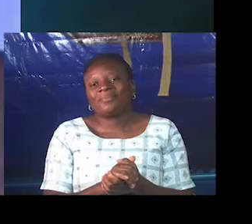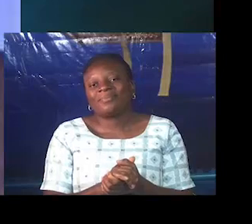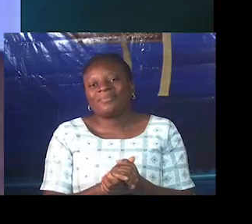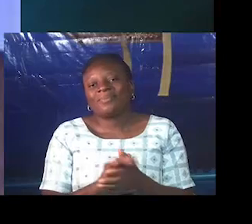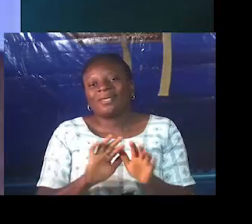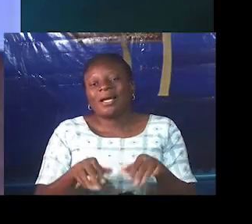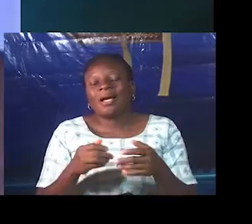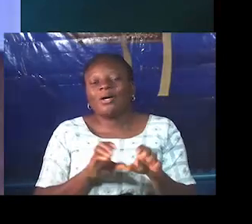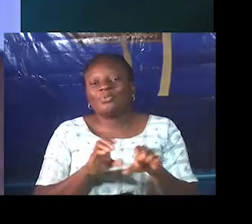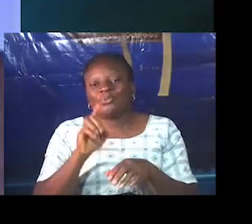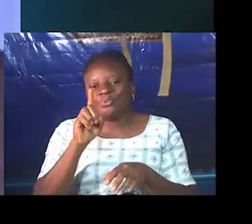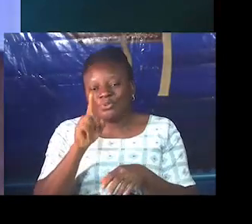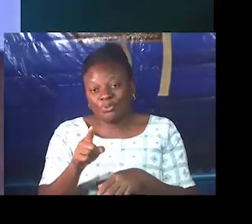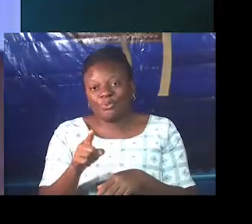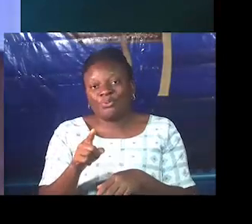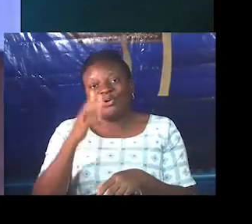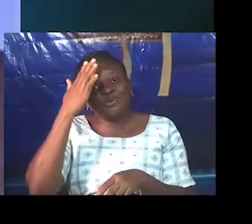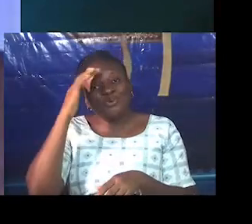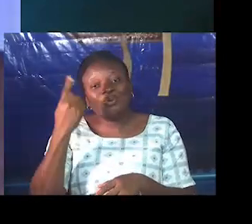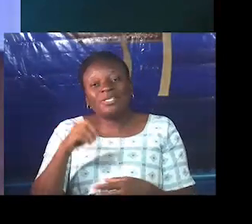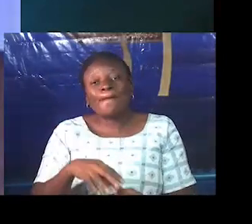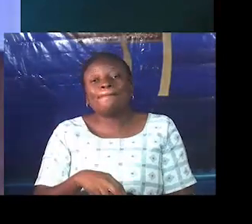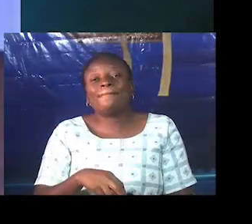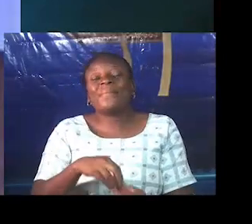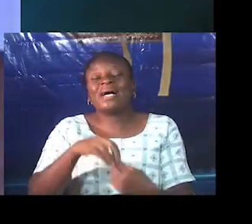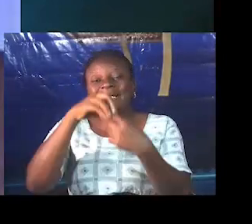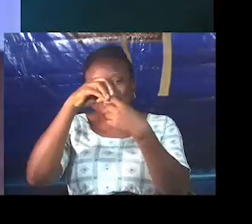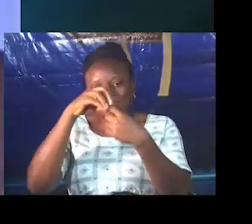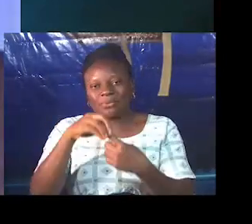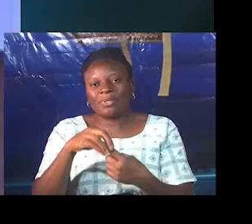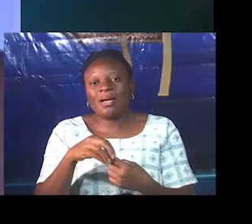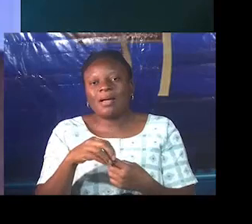into? Now, I want to begin by saying that,